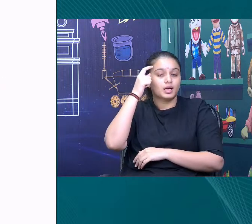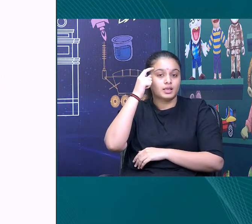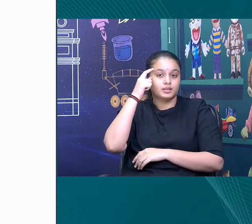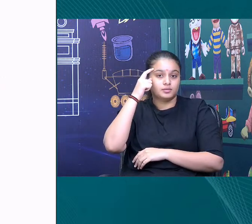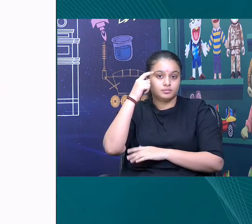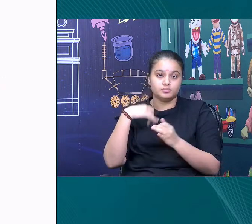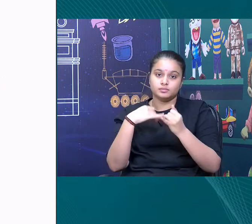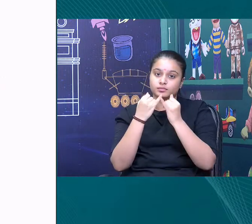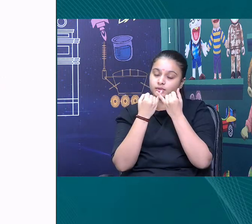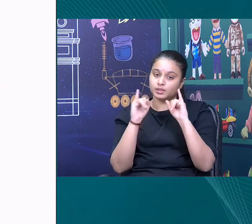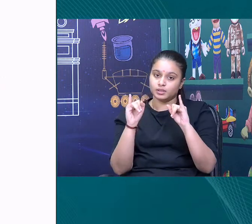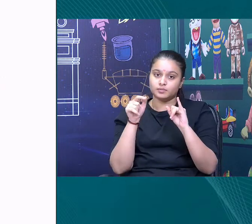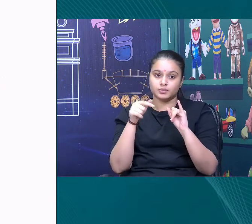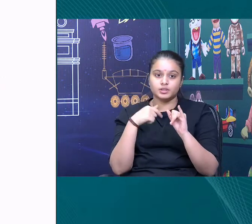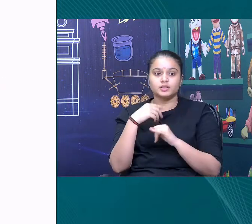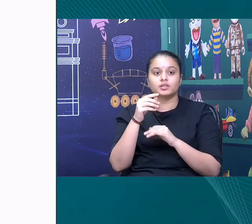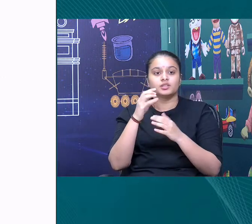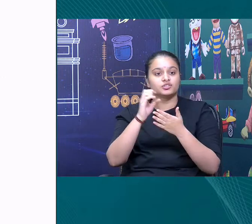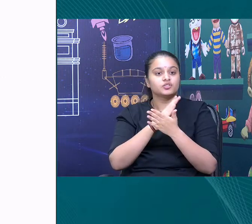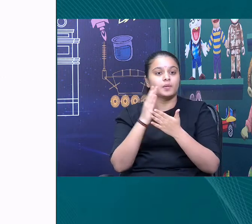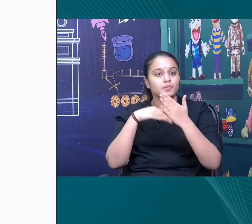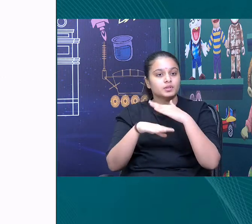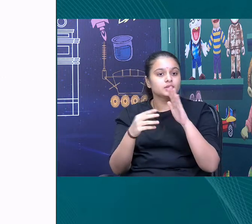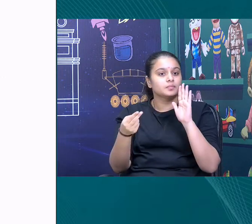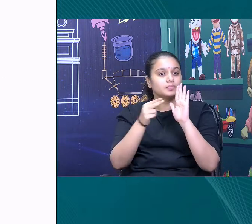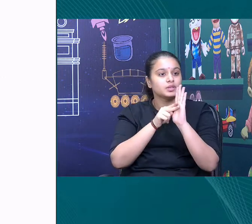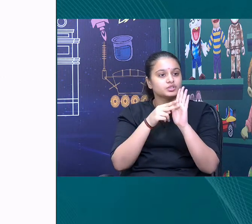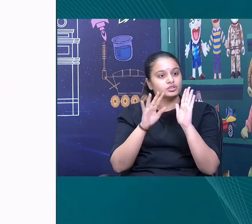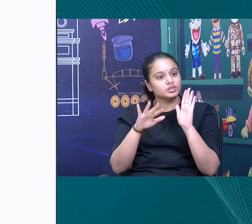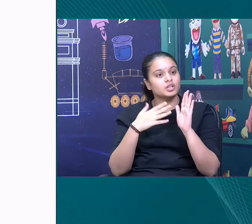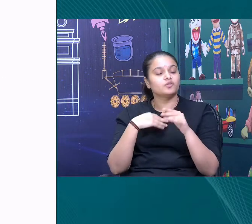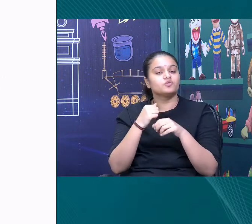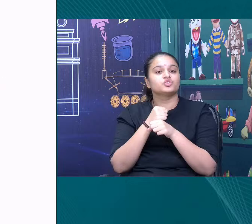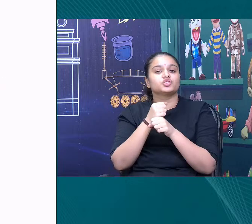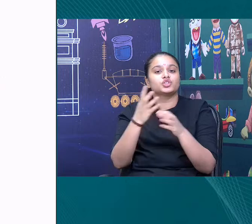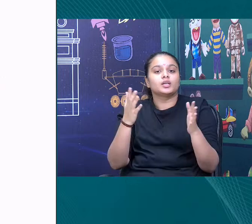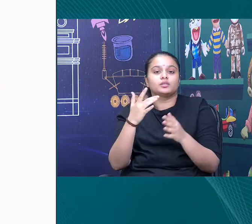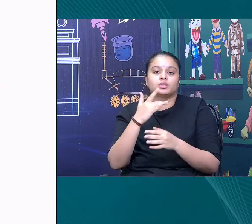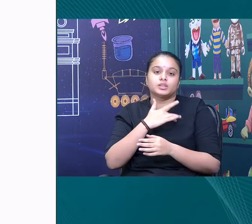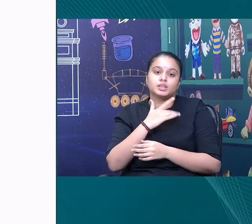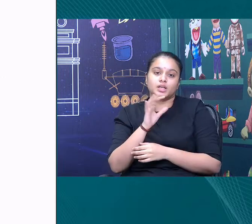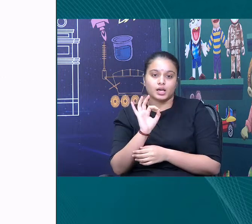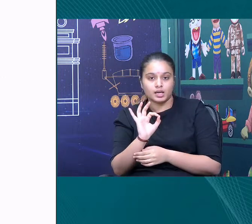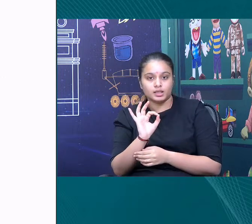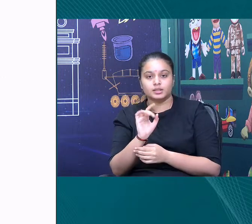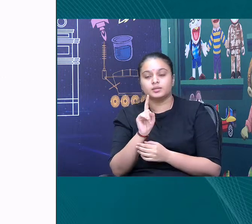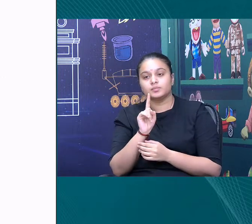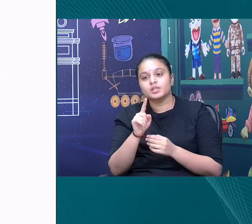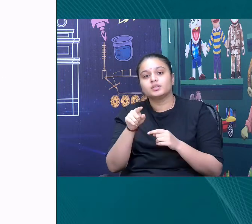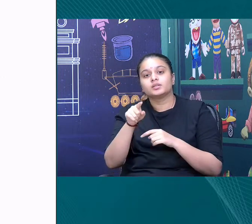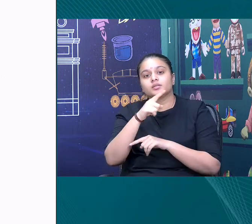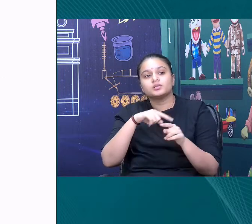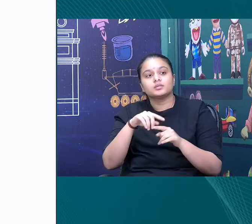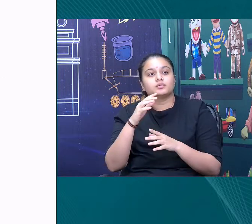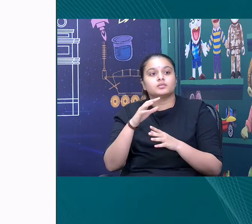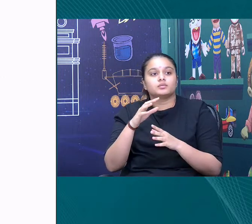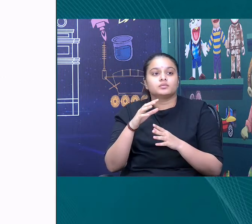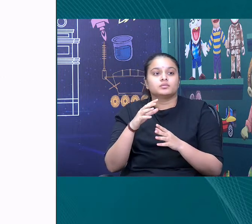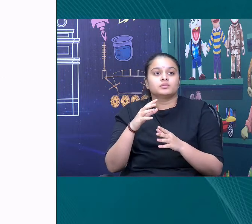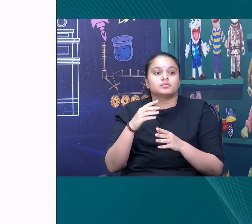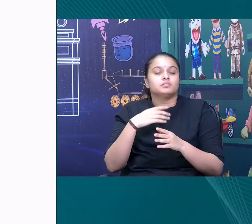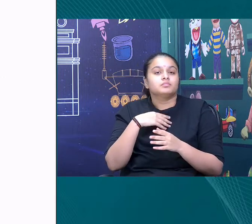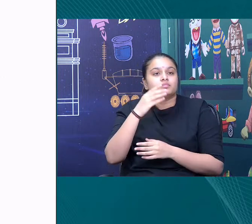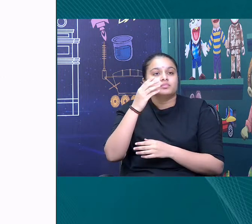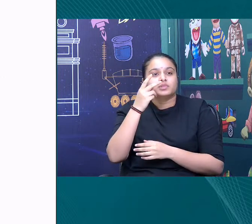the chapter, both of them also mention that the world is in general kind, and we should acknowledge kindness in the